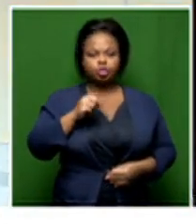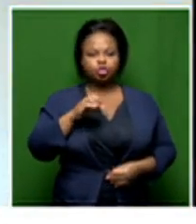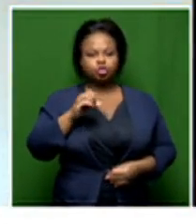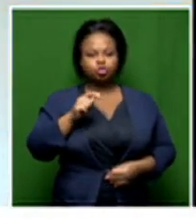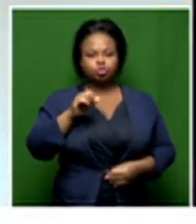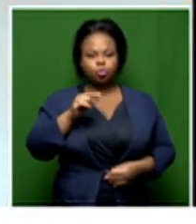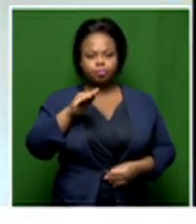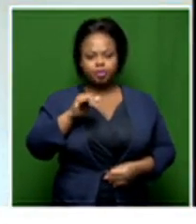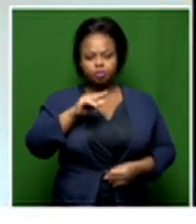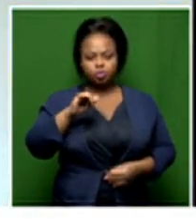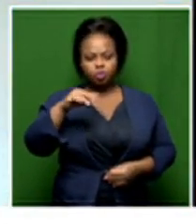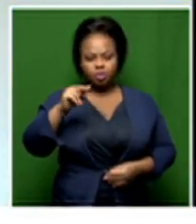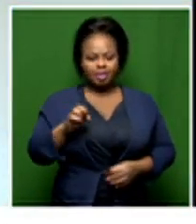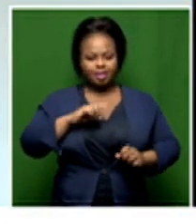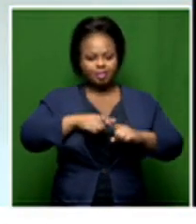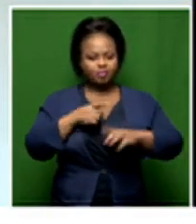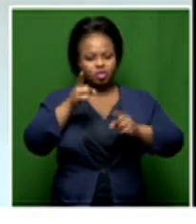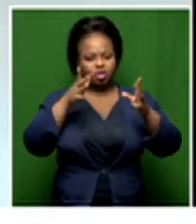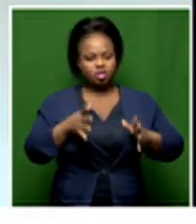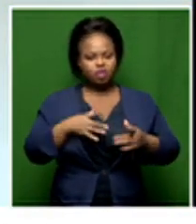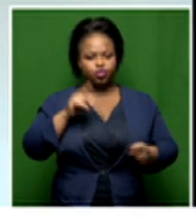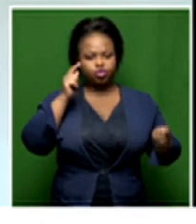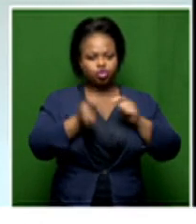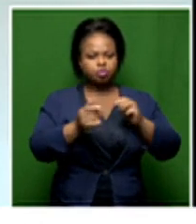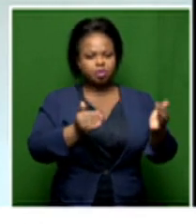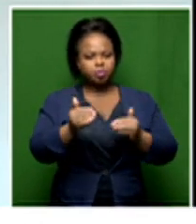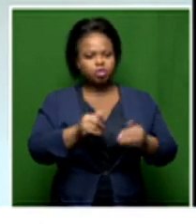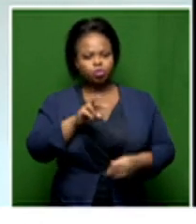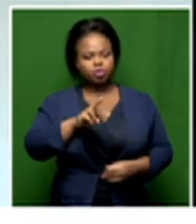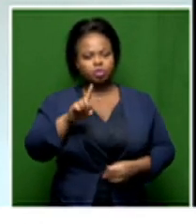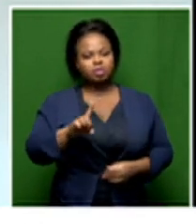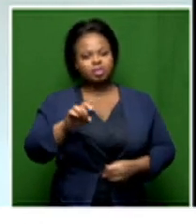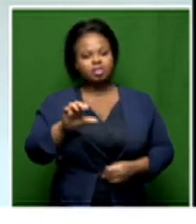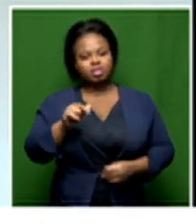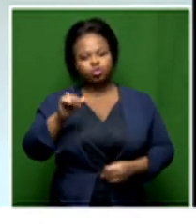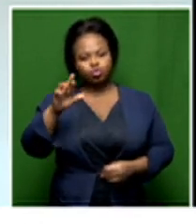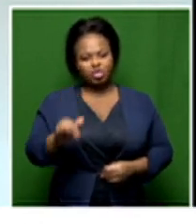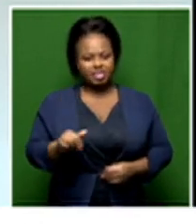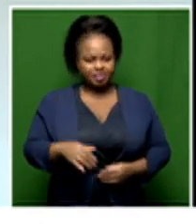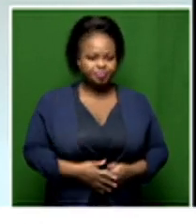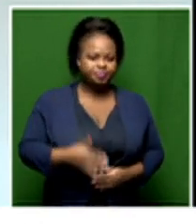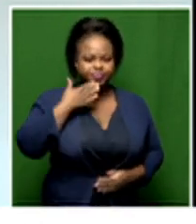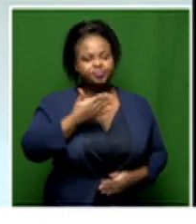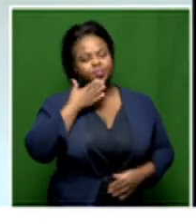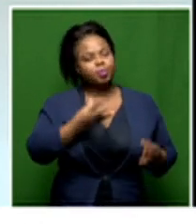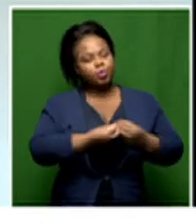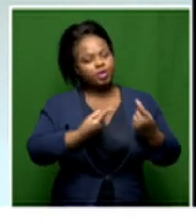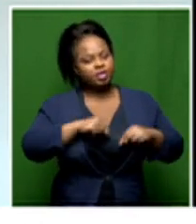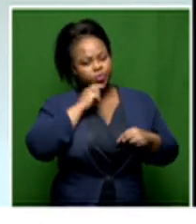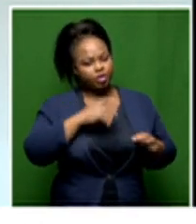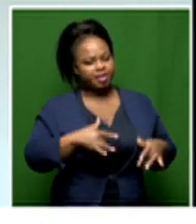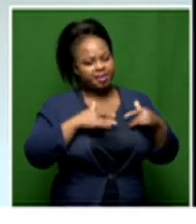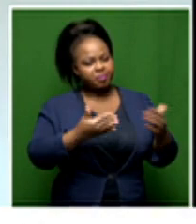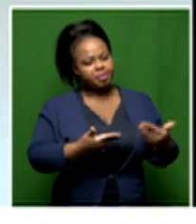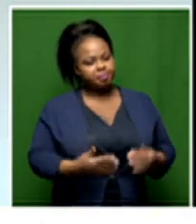Ntombizone Feni, who's the Executive Director of Change Management at 21st Century. Ntombizone, thanks so much for being with us on Morning